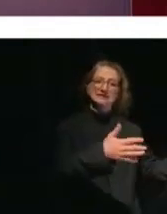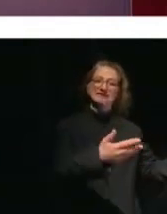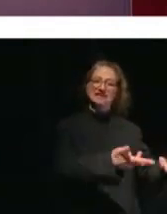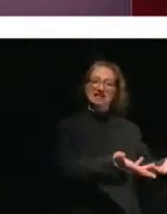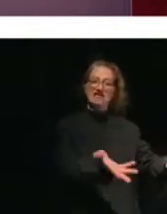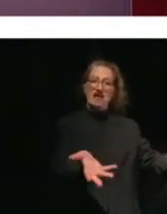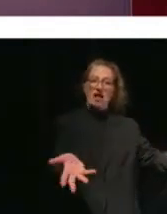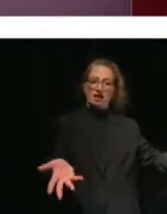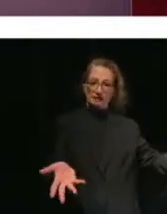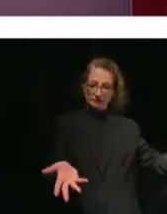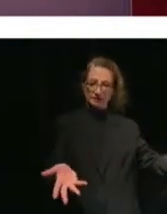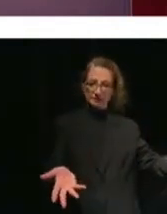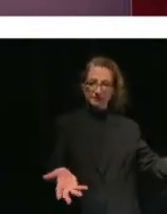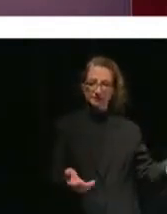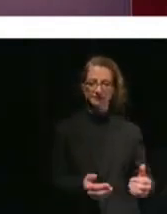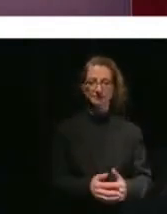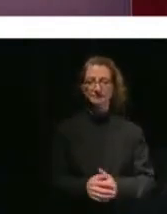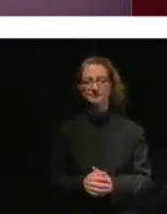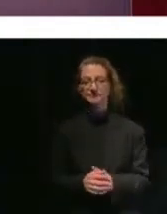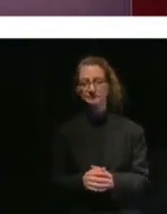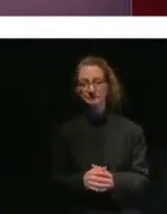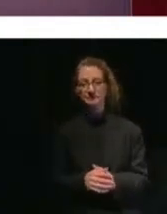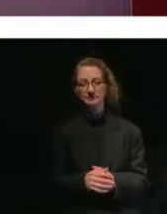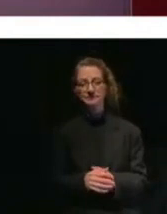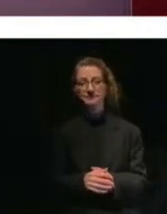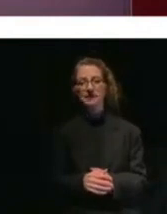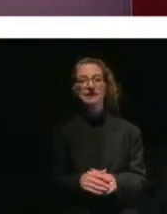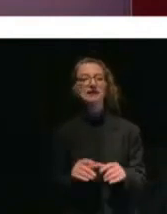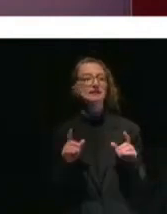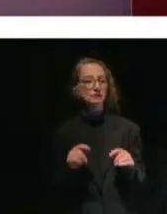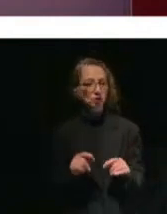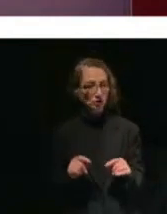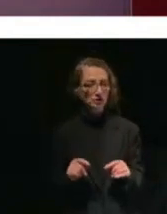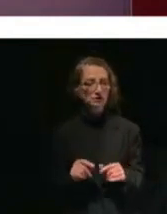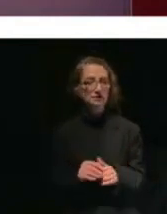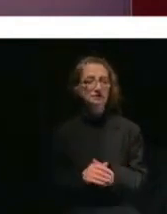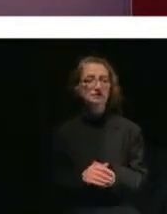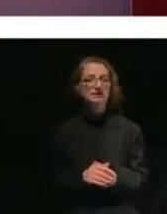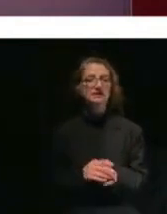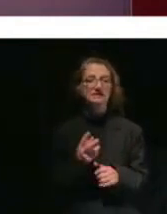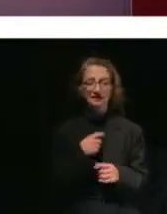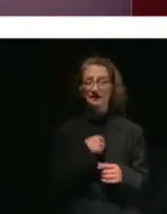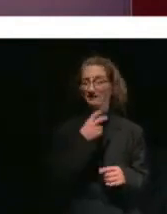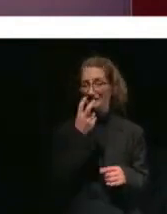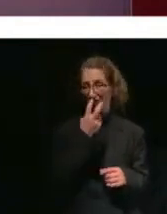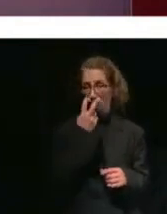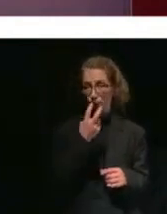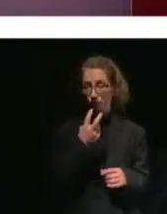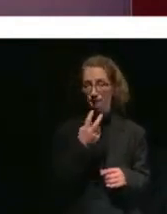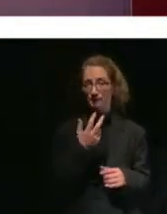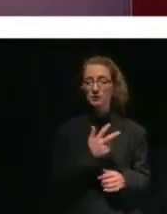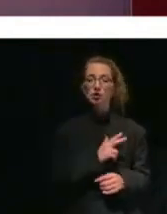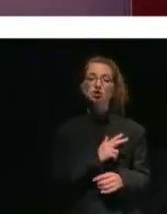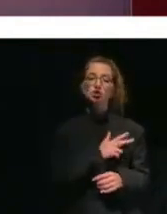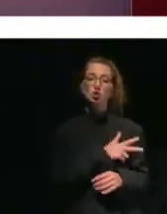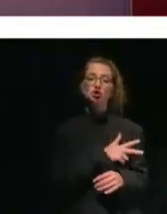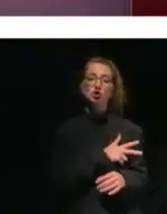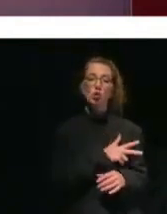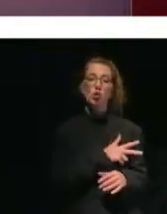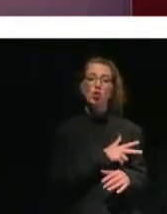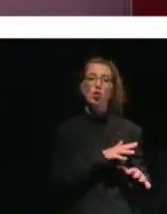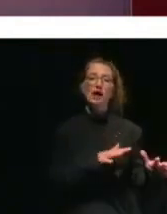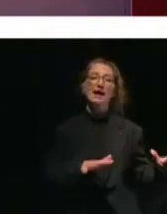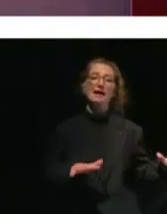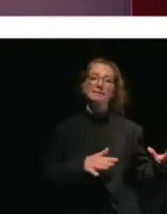We wanted to make sure that we had a certain diversity achieved in the field. So alongside the